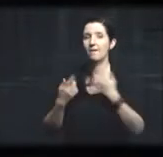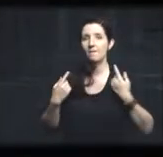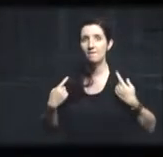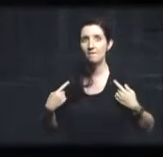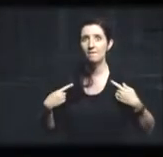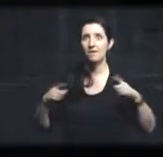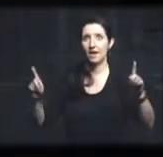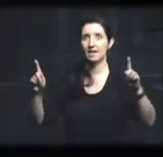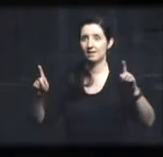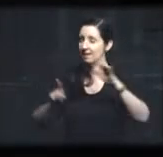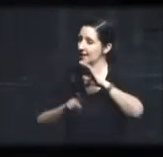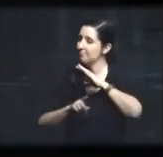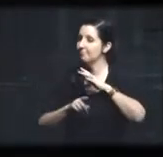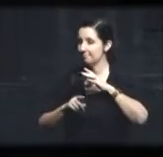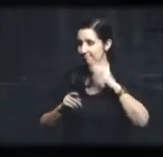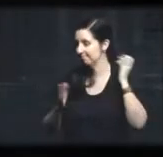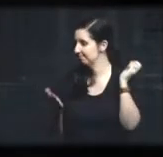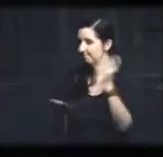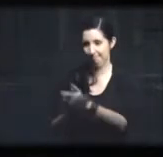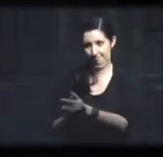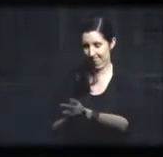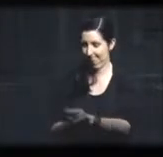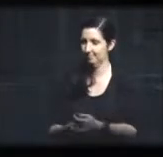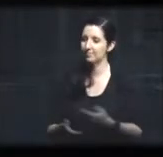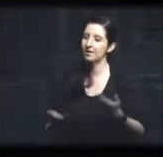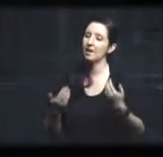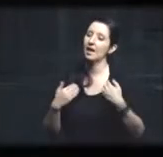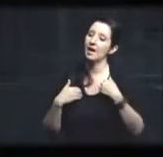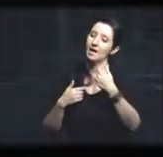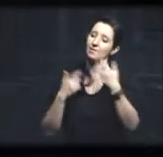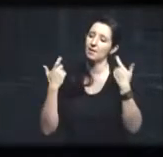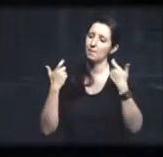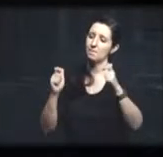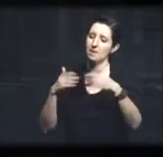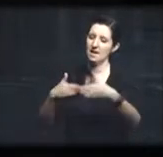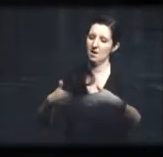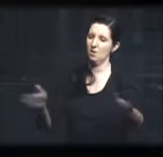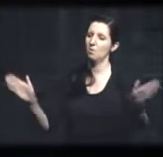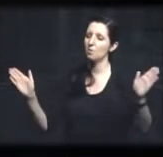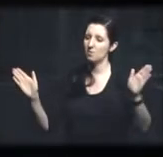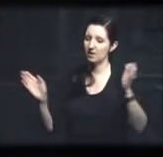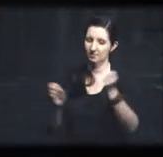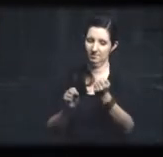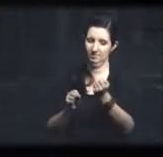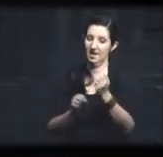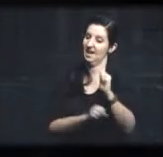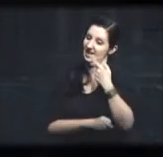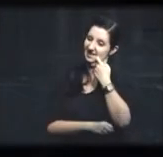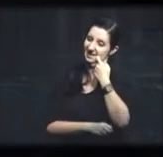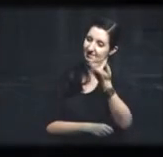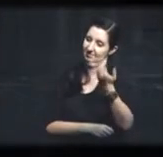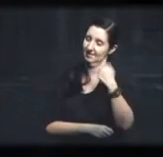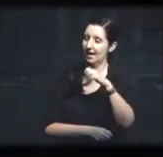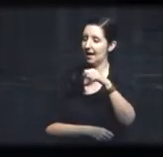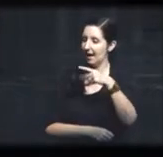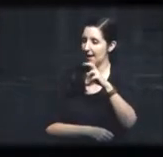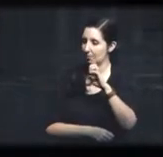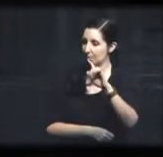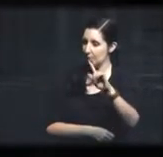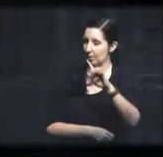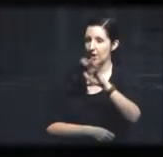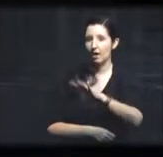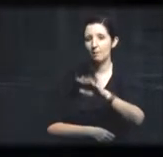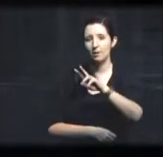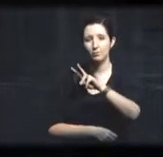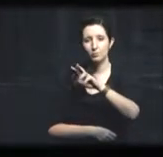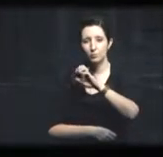made this happen. We had a grand opening back in April. It was attended by about 200 to 300 people was the